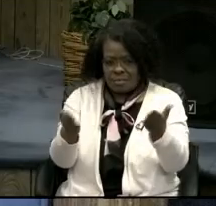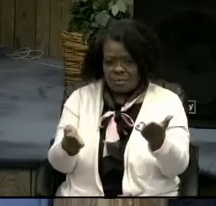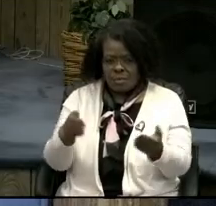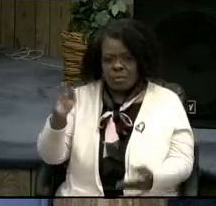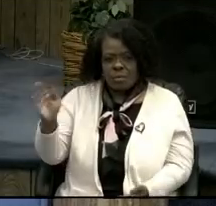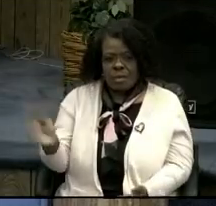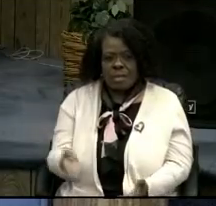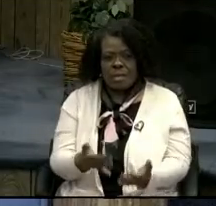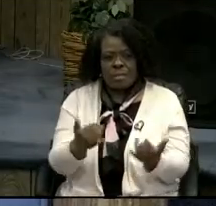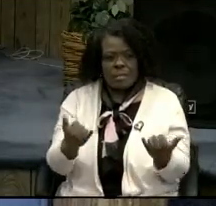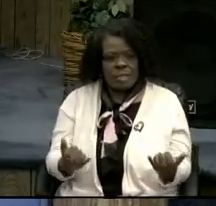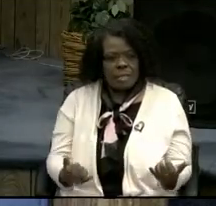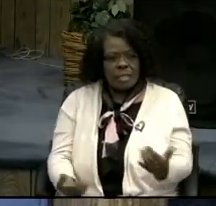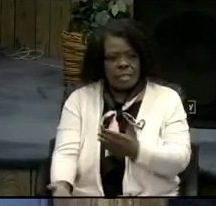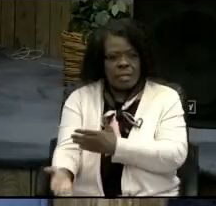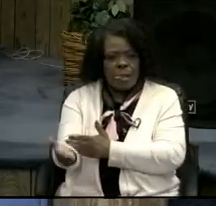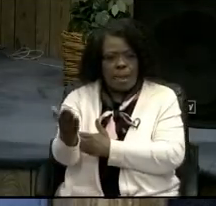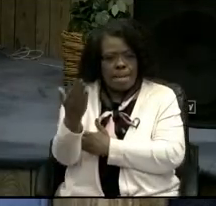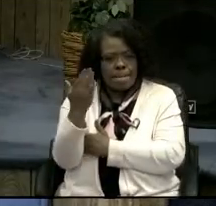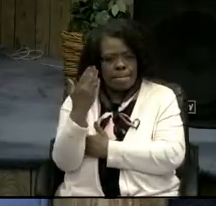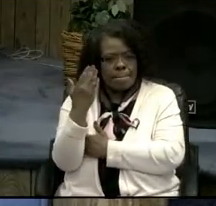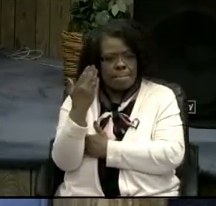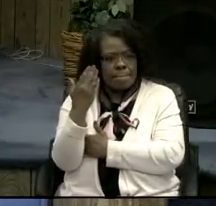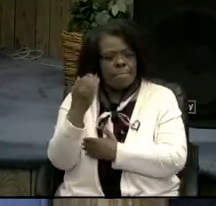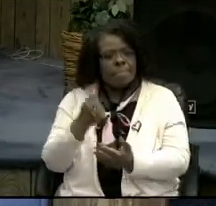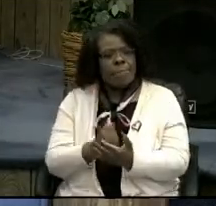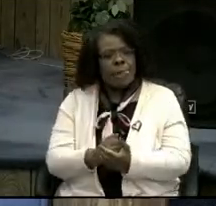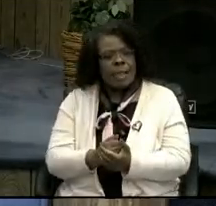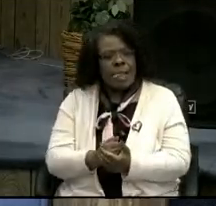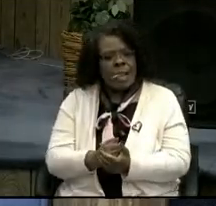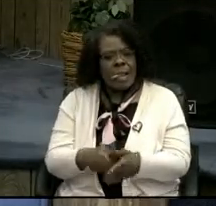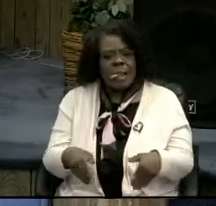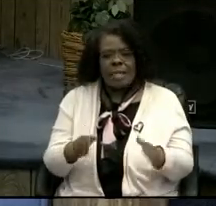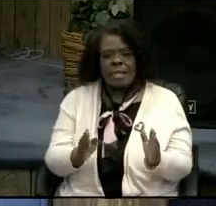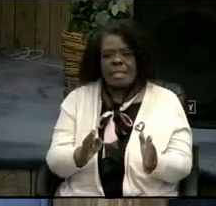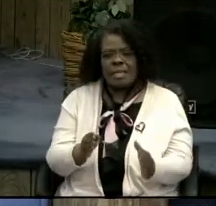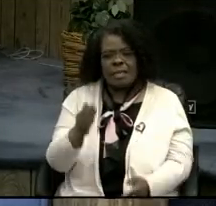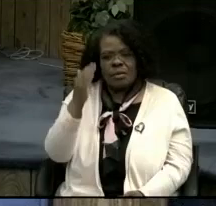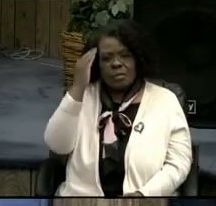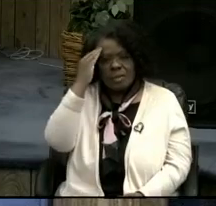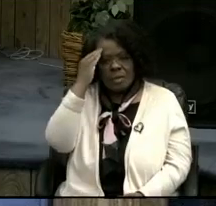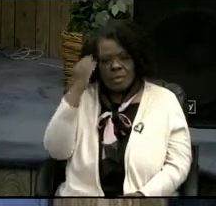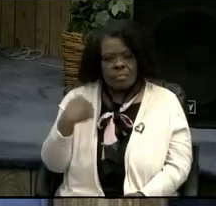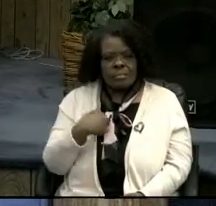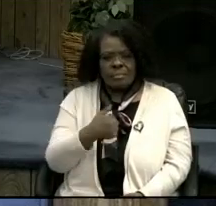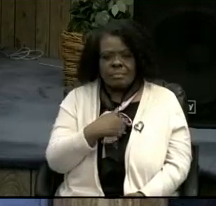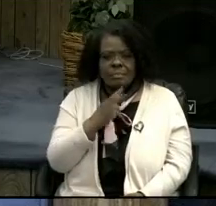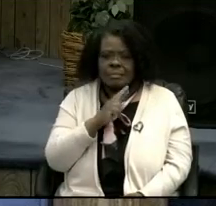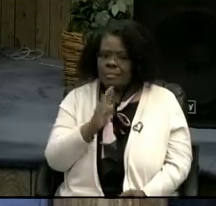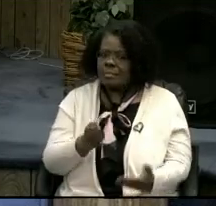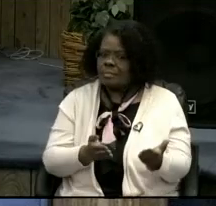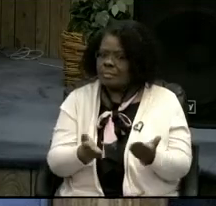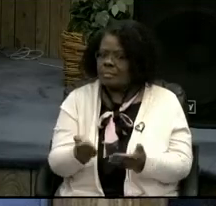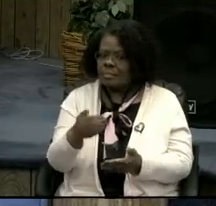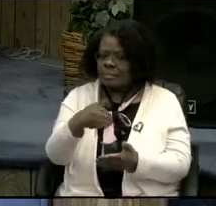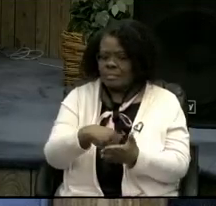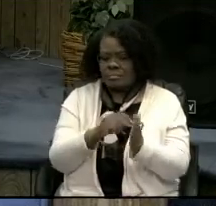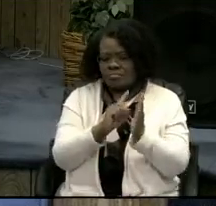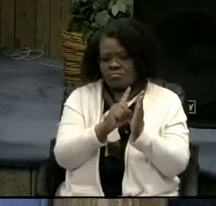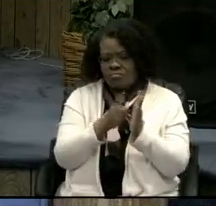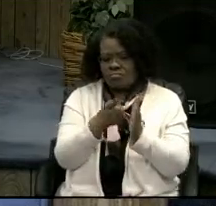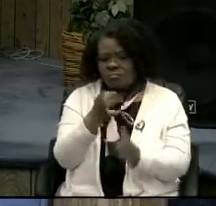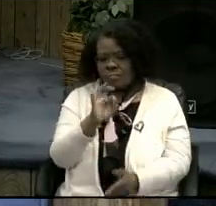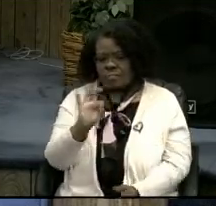to officially let you know we are here in the hour of prayer on this morning. We are here on